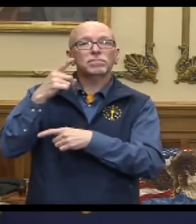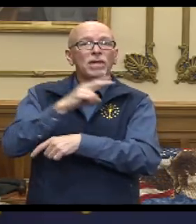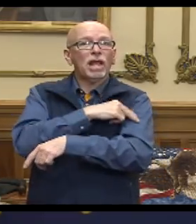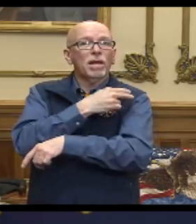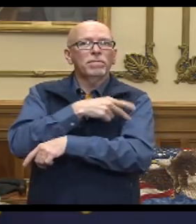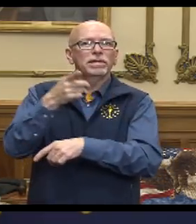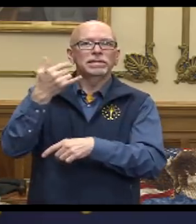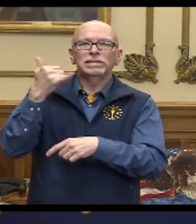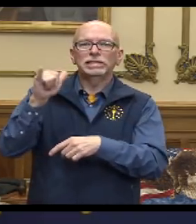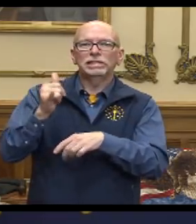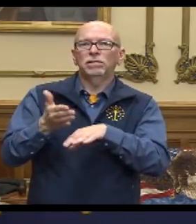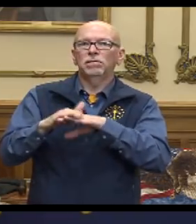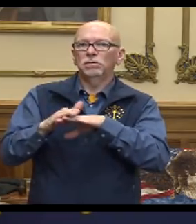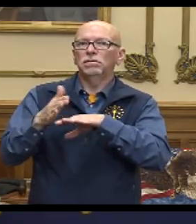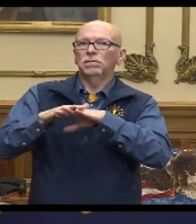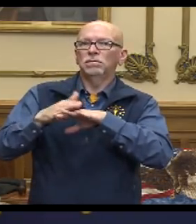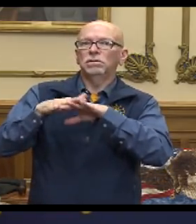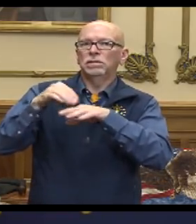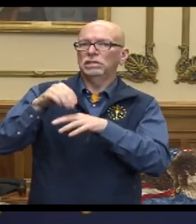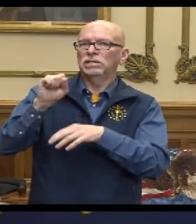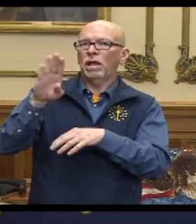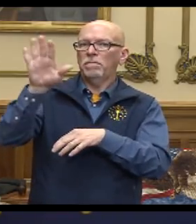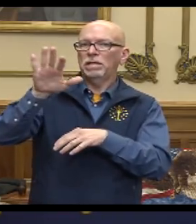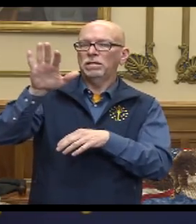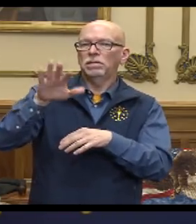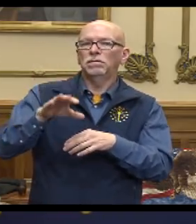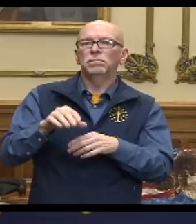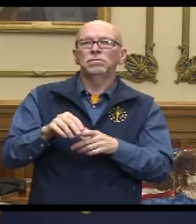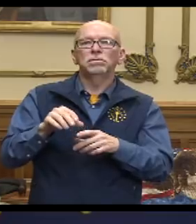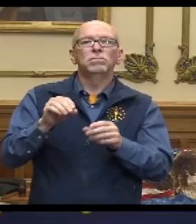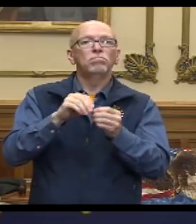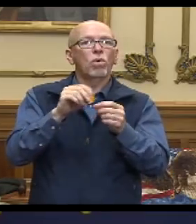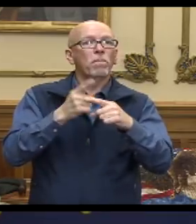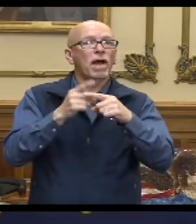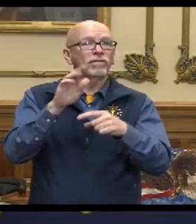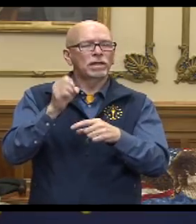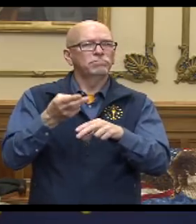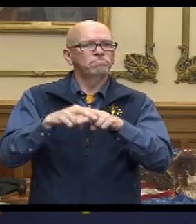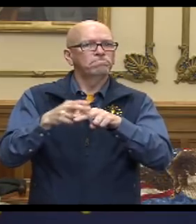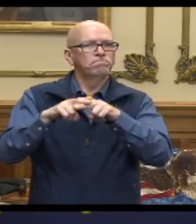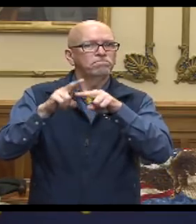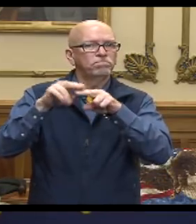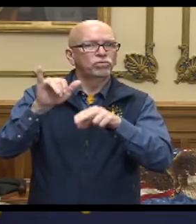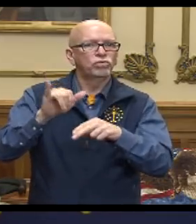hospitalizations are still increasing in the South Bend area, as are positive cases.